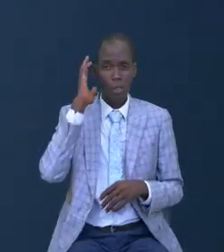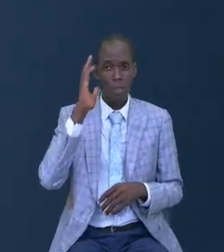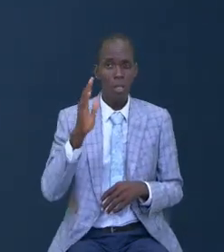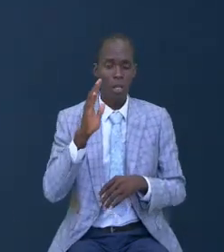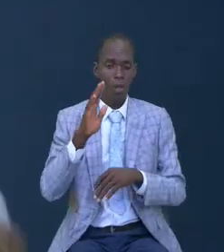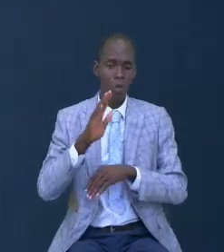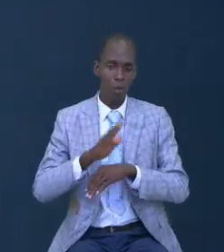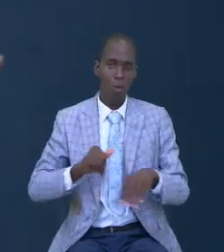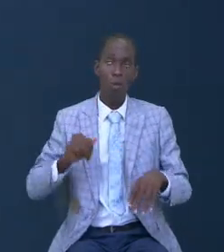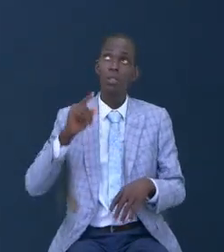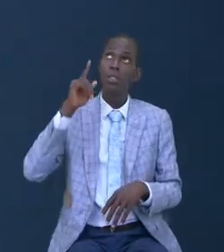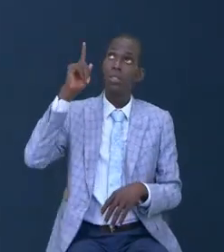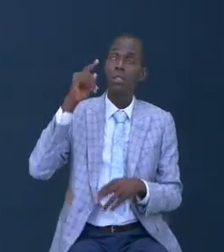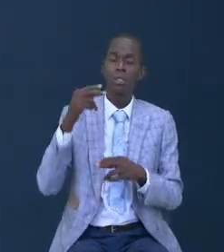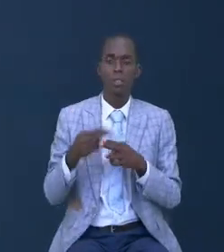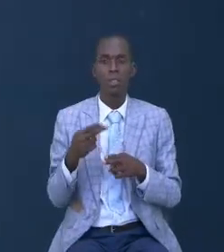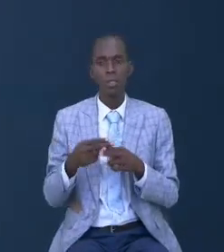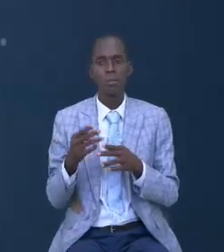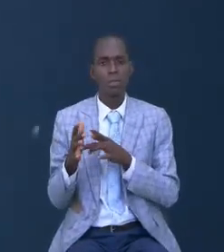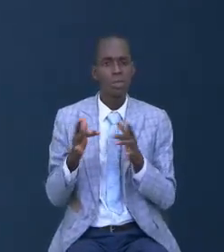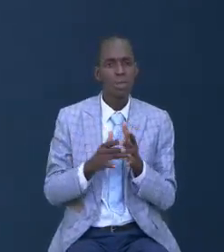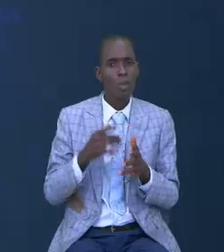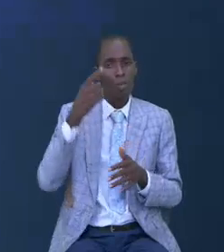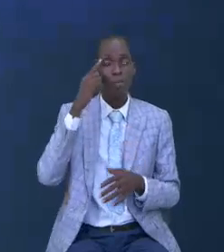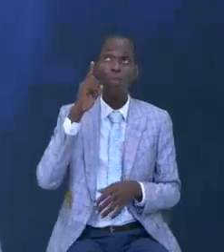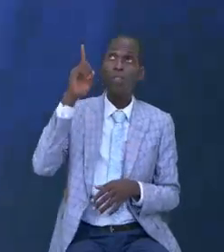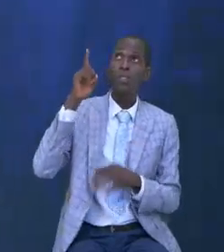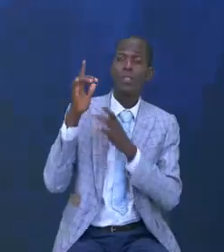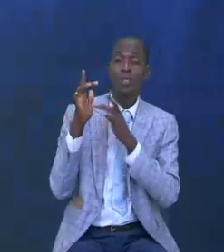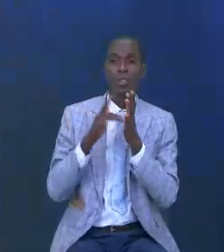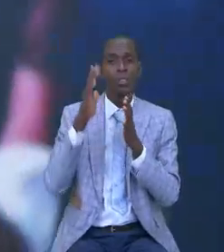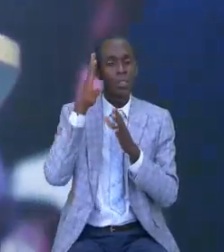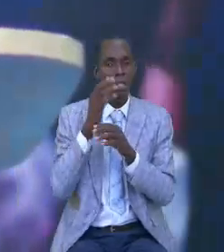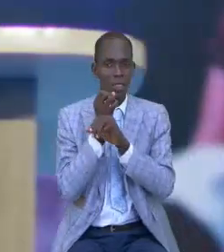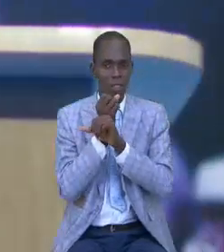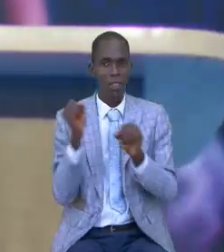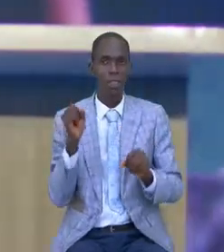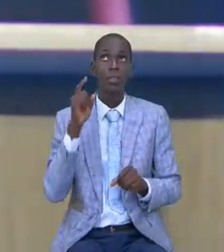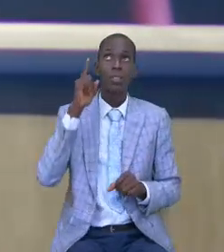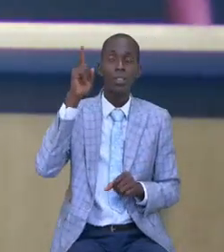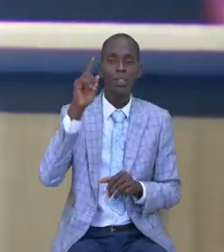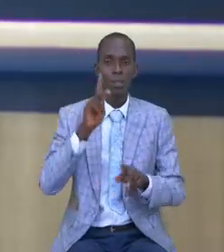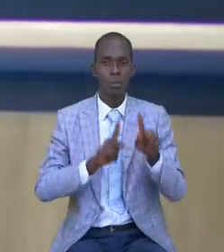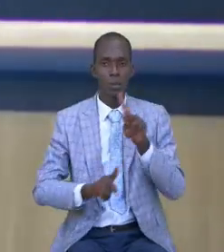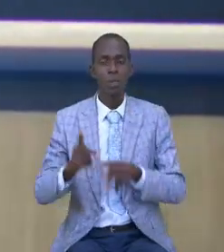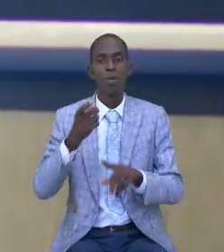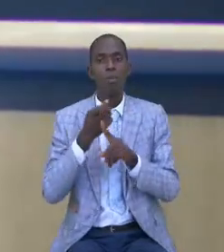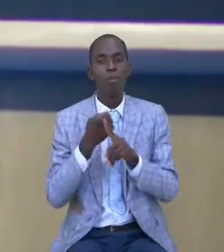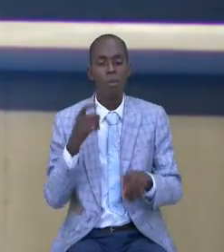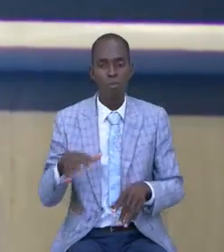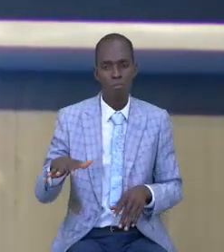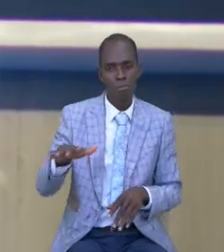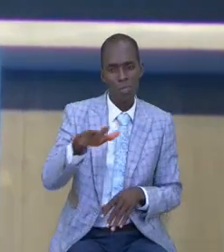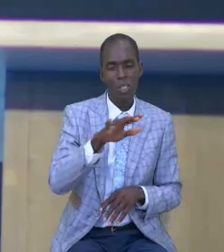his name Jesus, for he shall save his people from